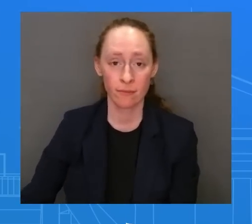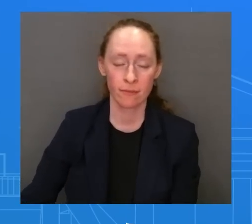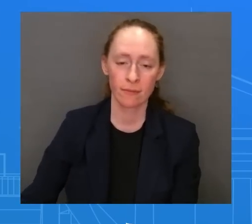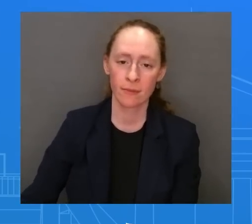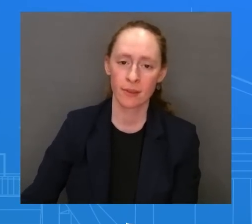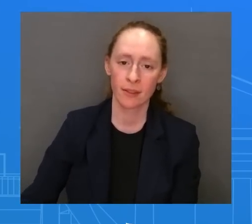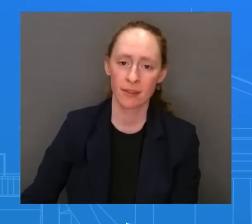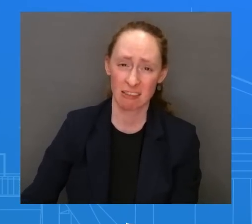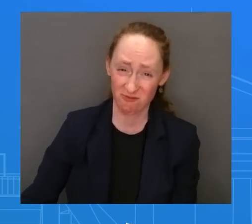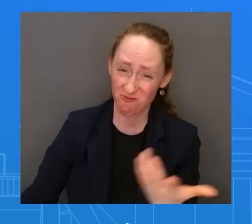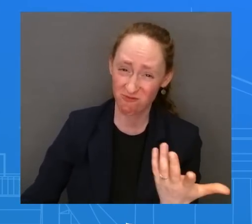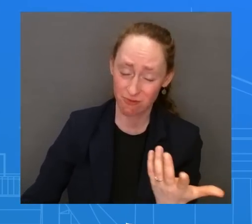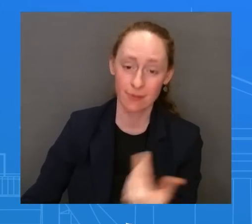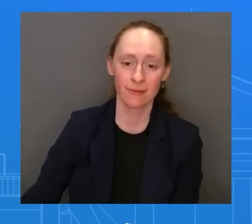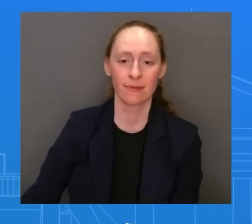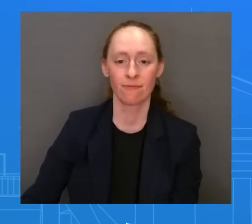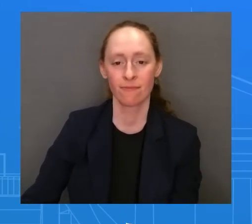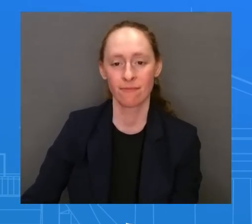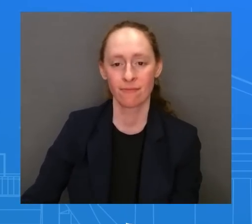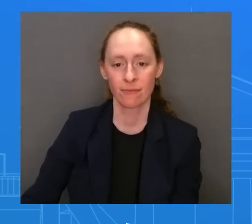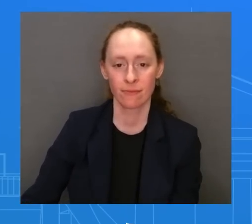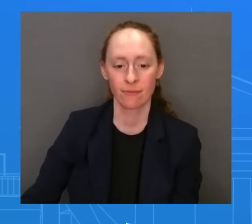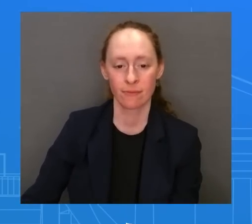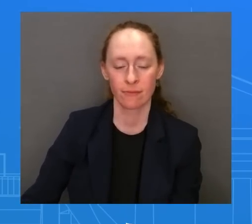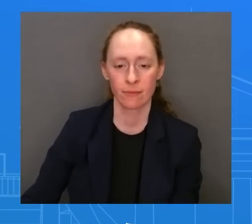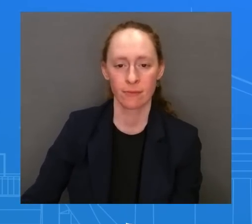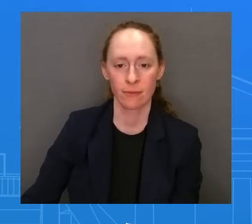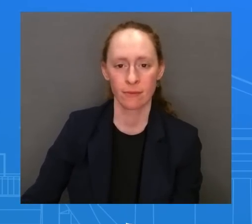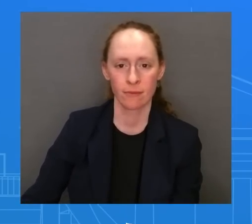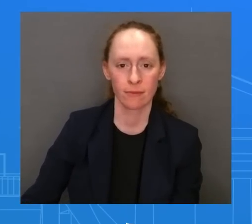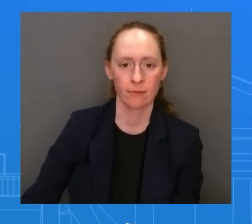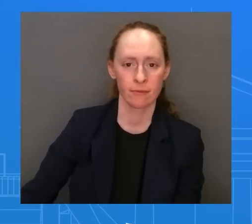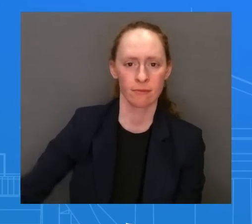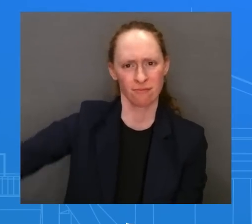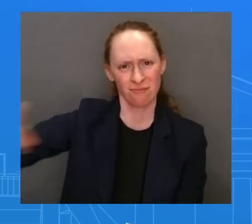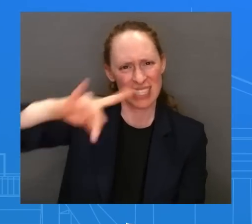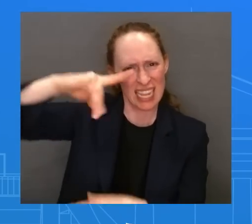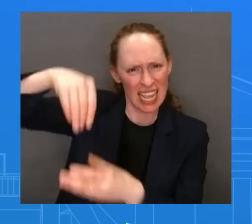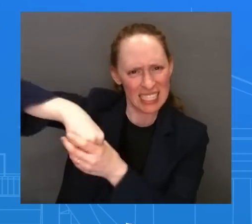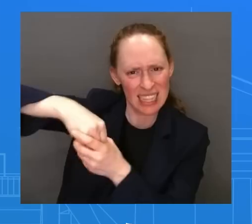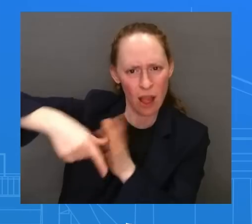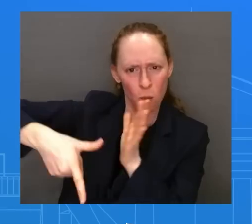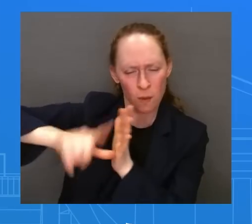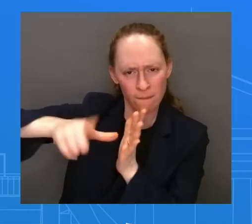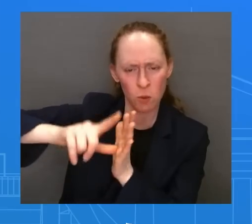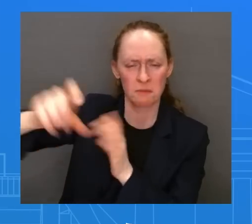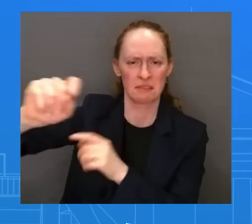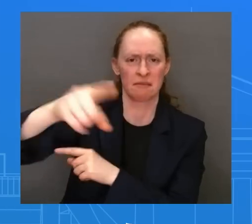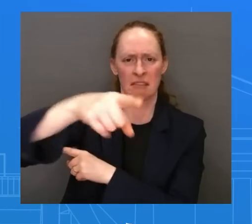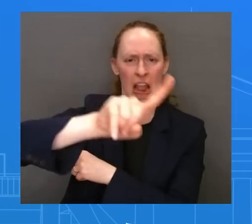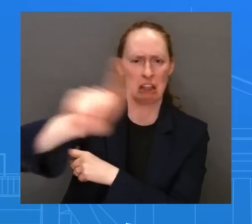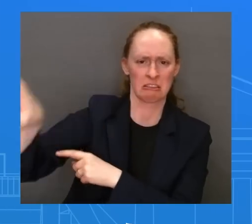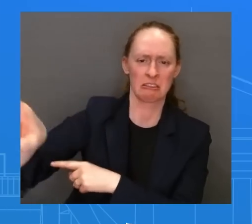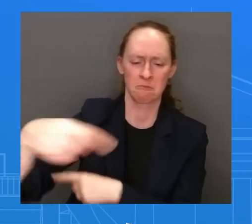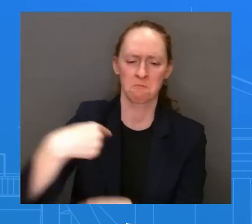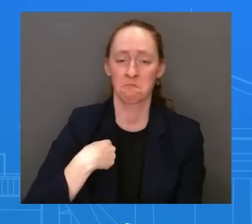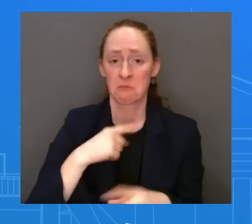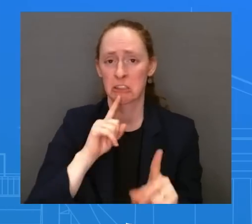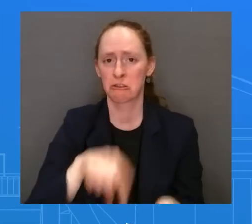after action uh reviews and I'd let them speak to that I'm not going to do that from here second question